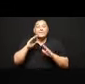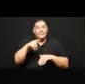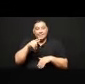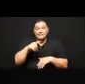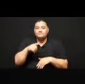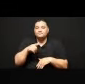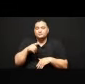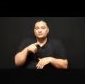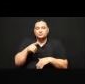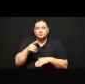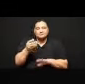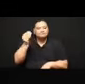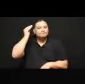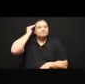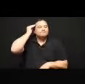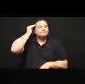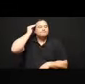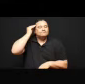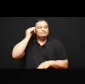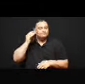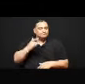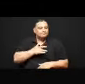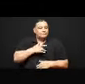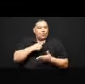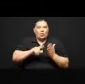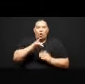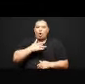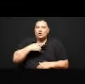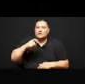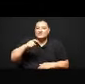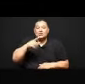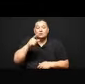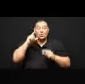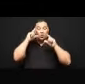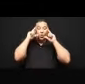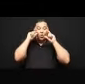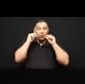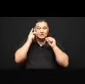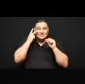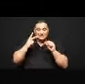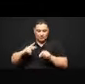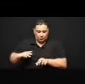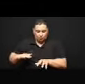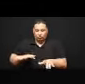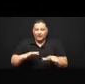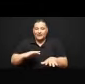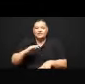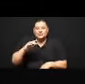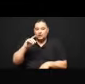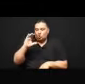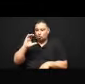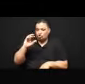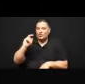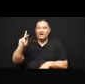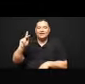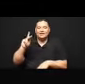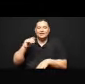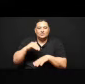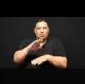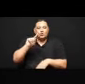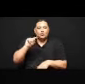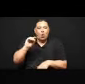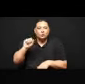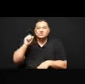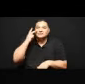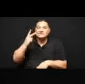heart needs. And when you close your eyes, you see the creek at your toes. You see these trees